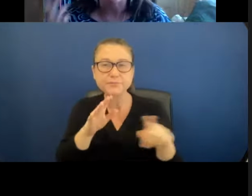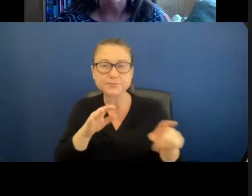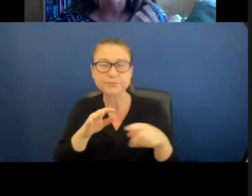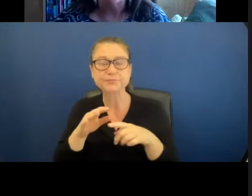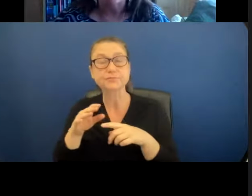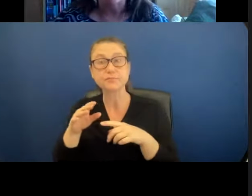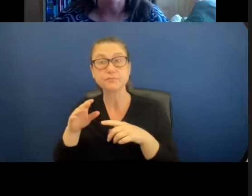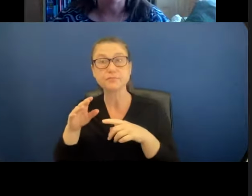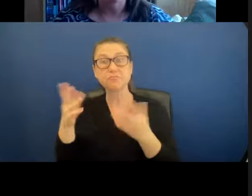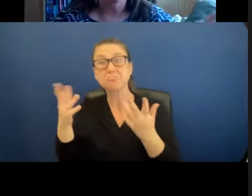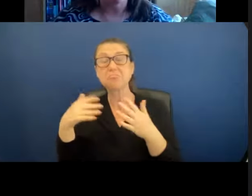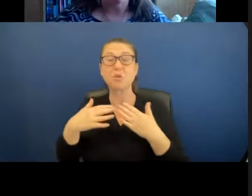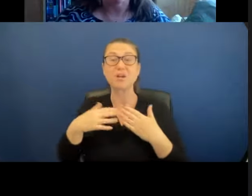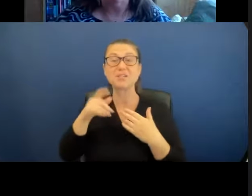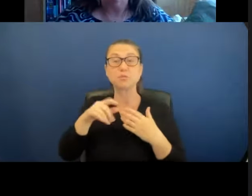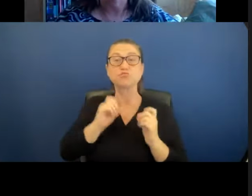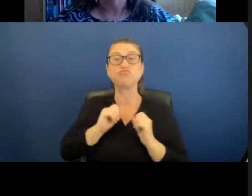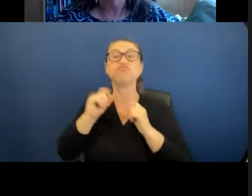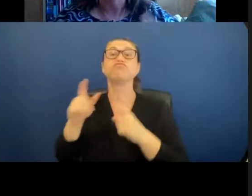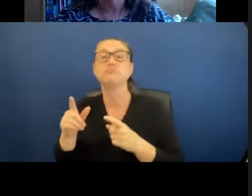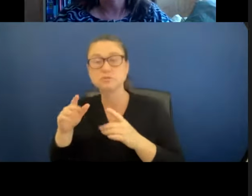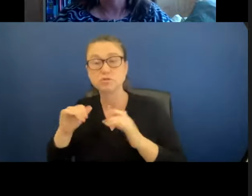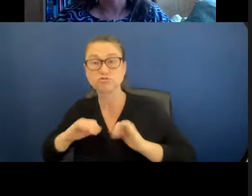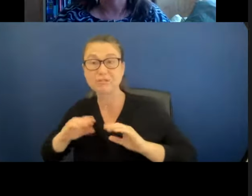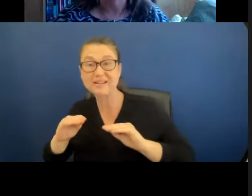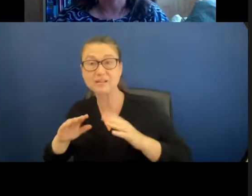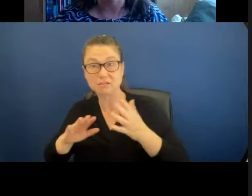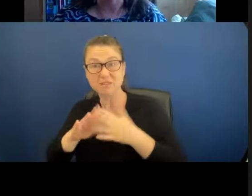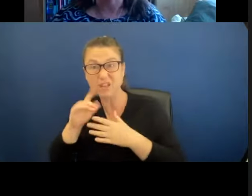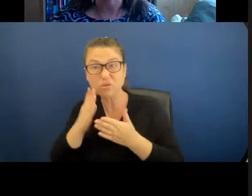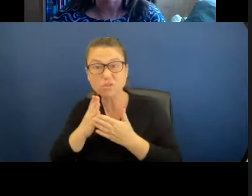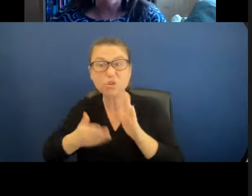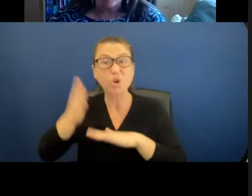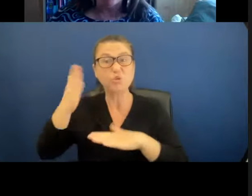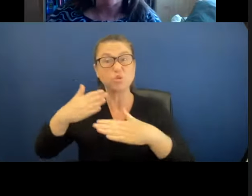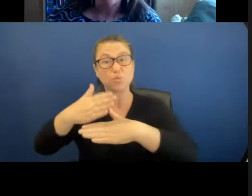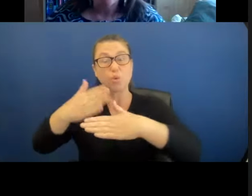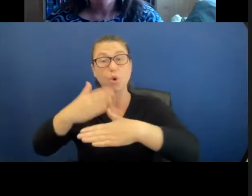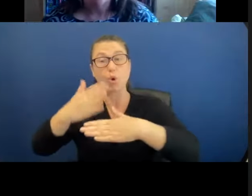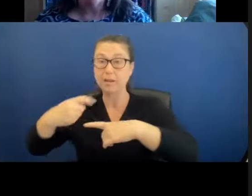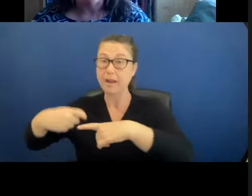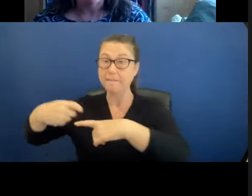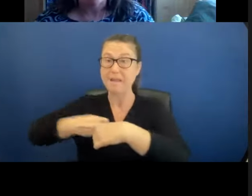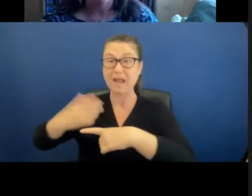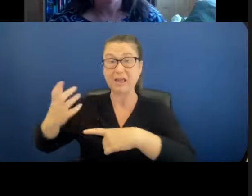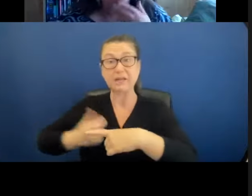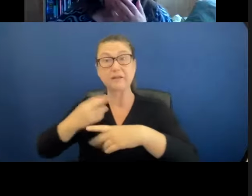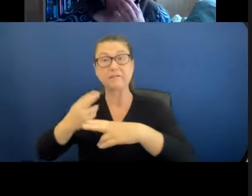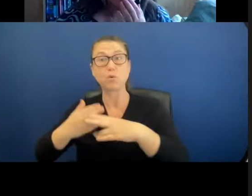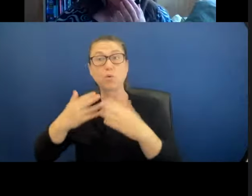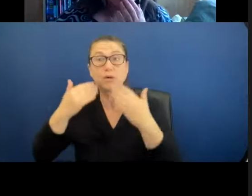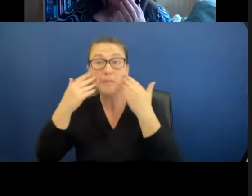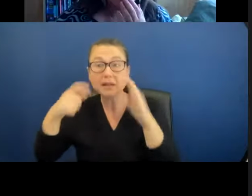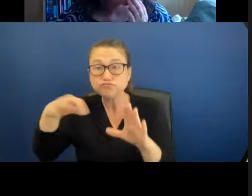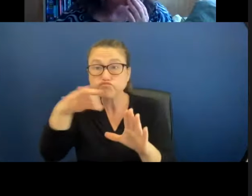come up and do some training with them so that they could go and work at public events and and actually be paid for it right which